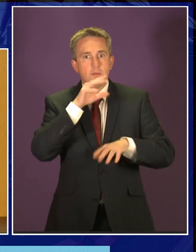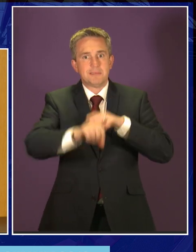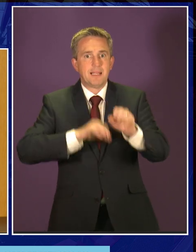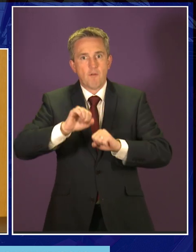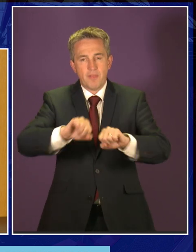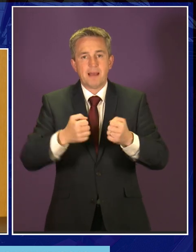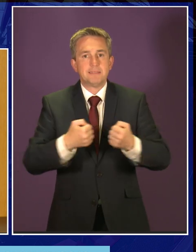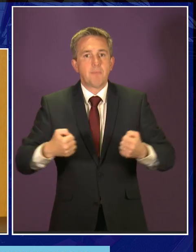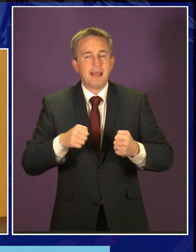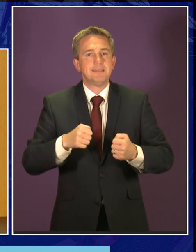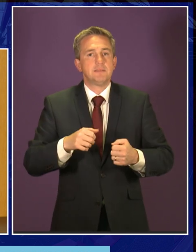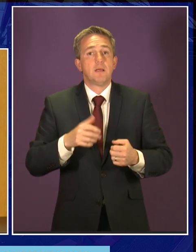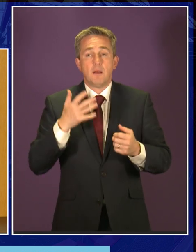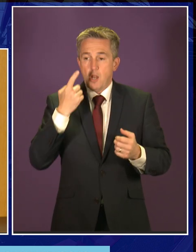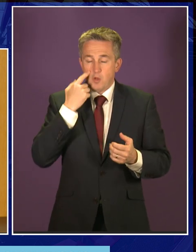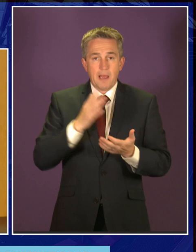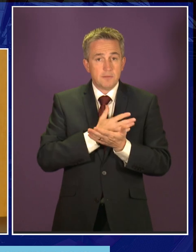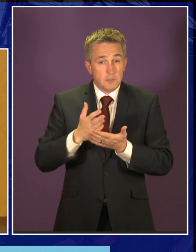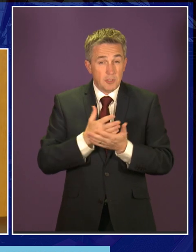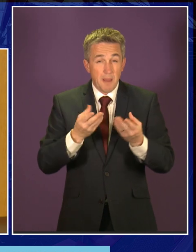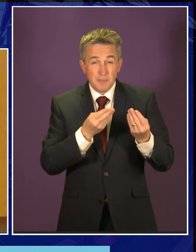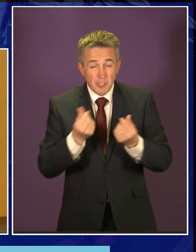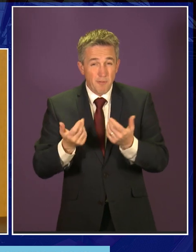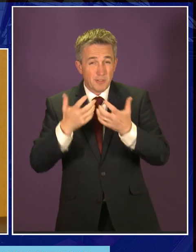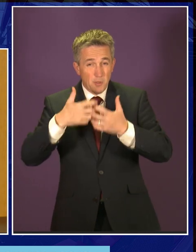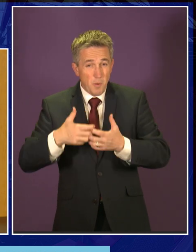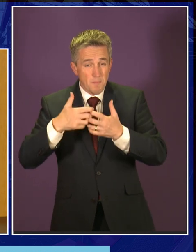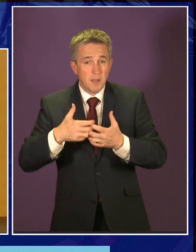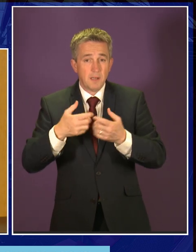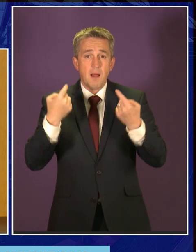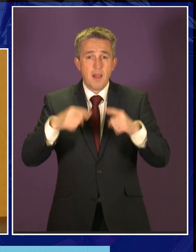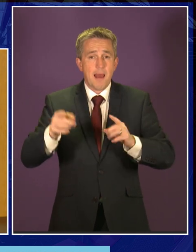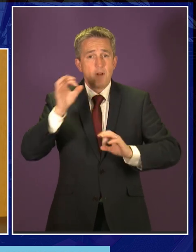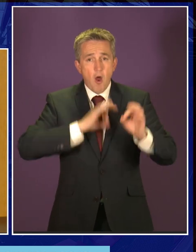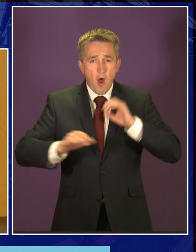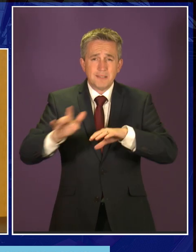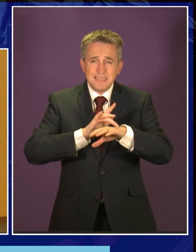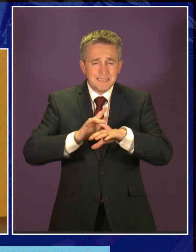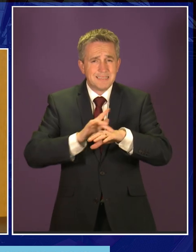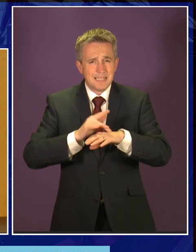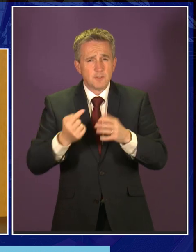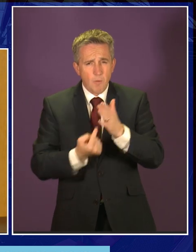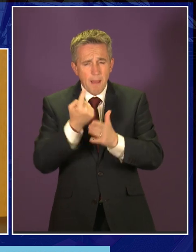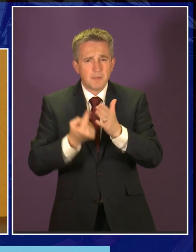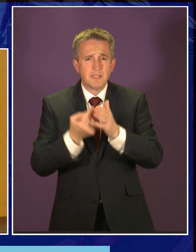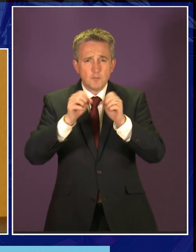facilities, equipment, materials, and accommodating the glorious messiness of artistic production.